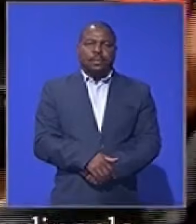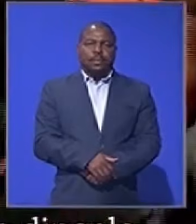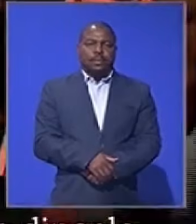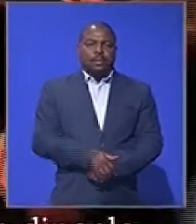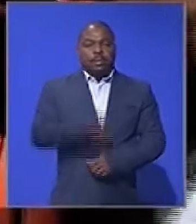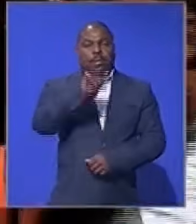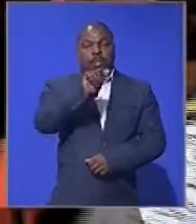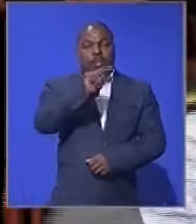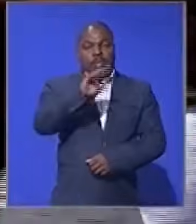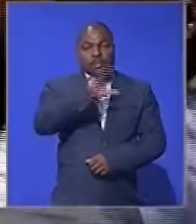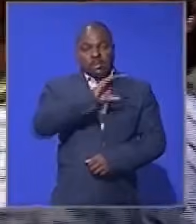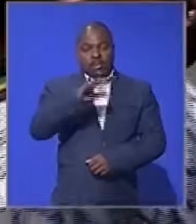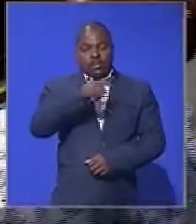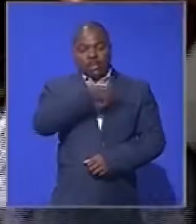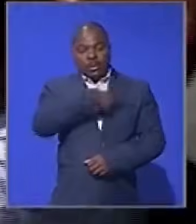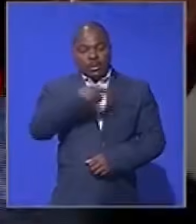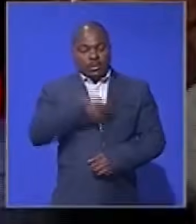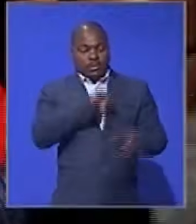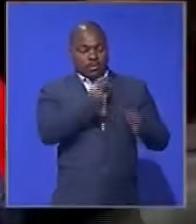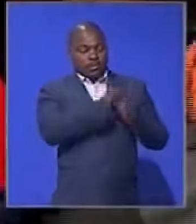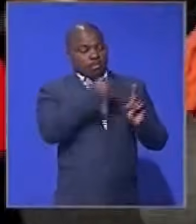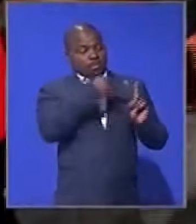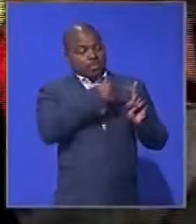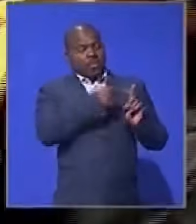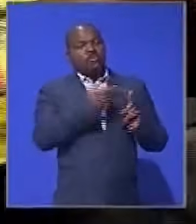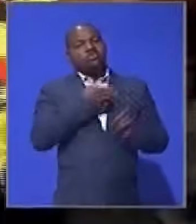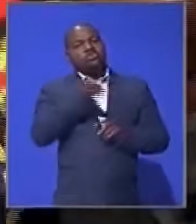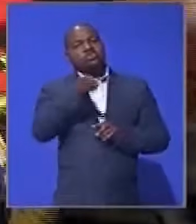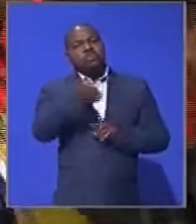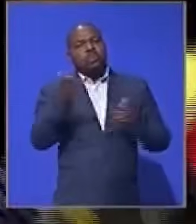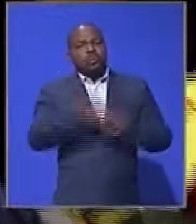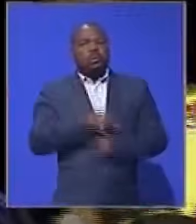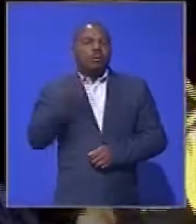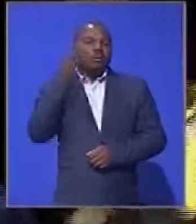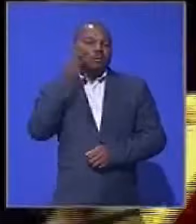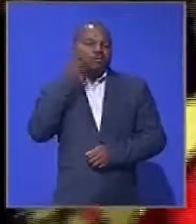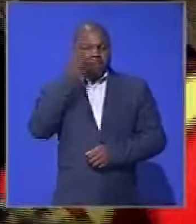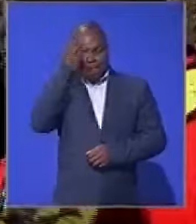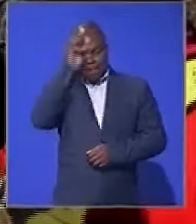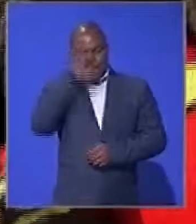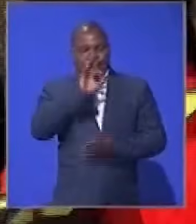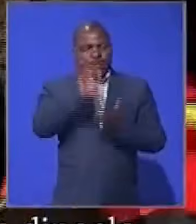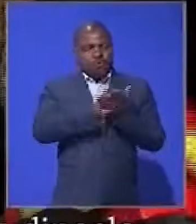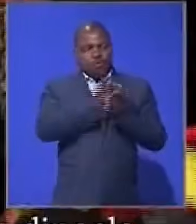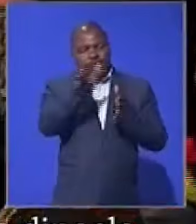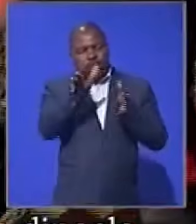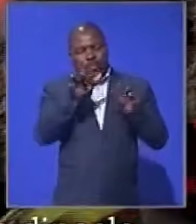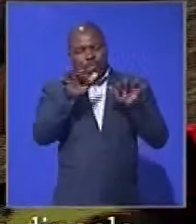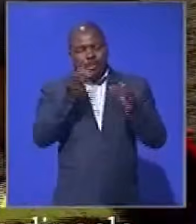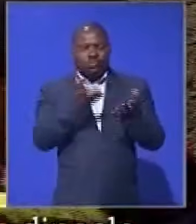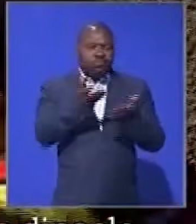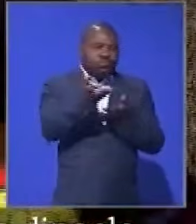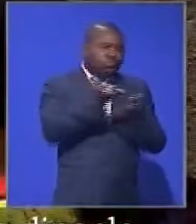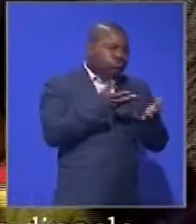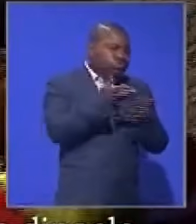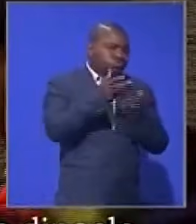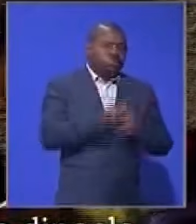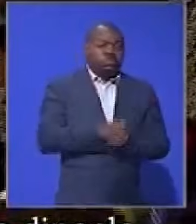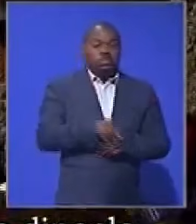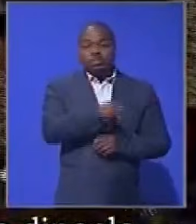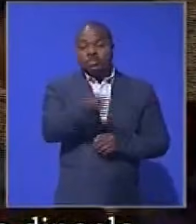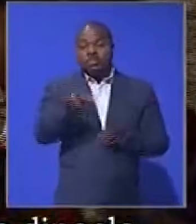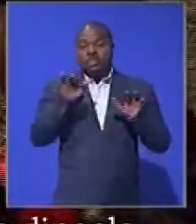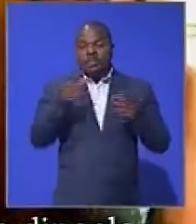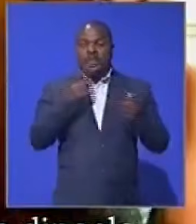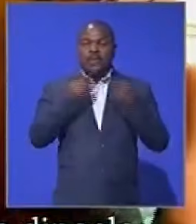Mopresidente wa ANC o hlolauauetša bakgethi ka motsesetoropong wa Atteridgeville, Pretoria. Bogolo bja dillo tša badudi mo ke